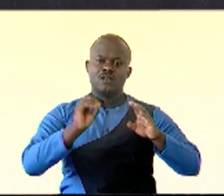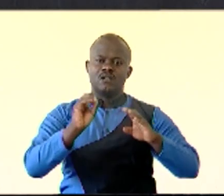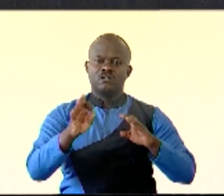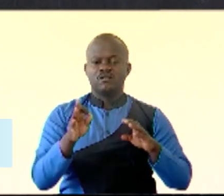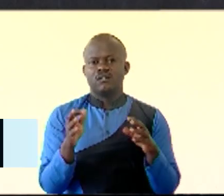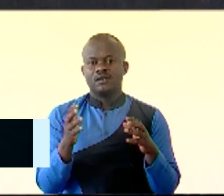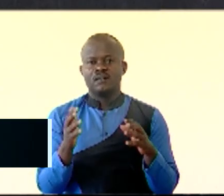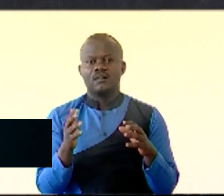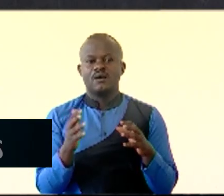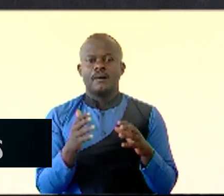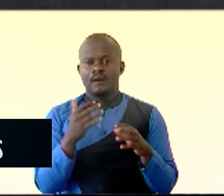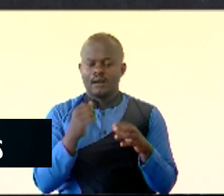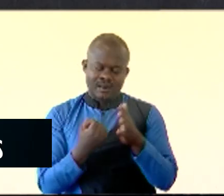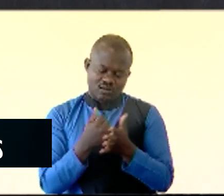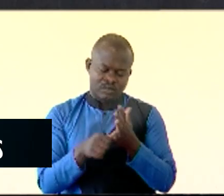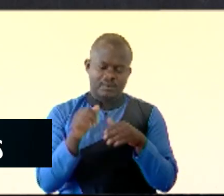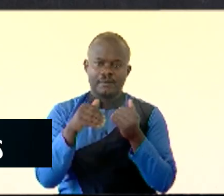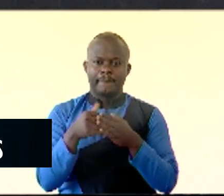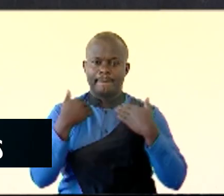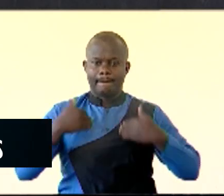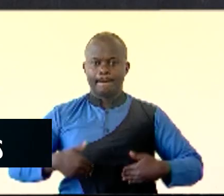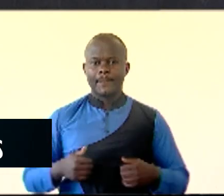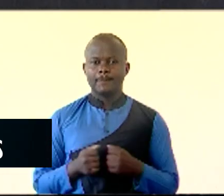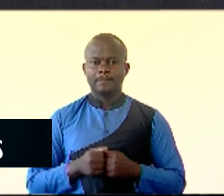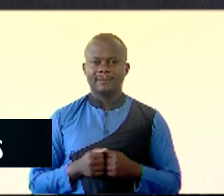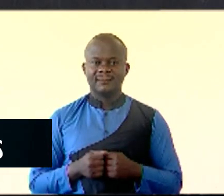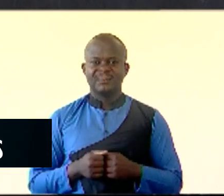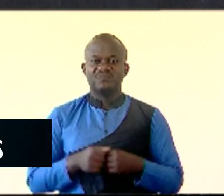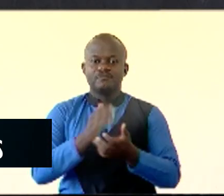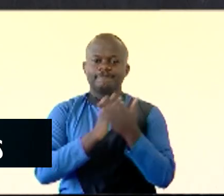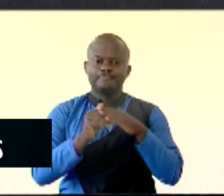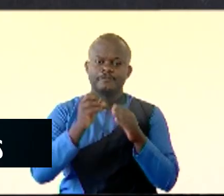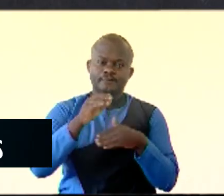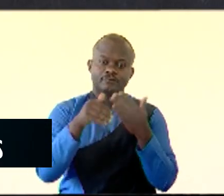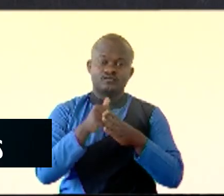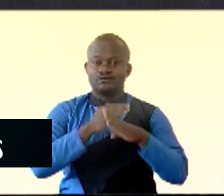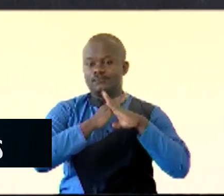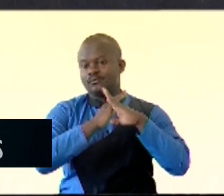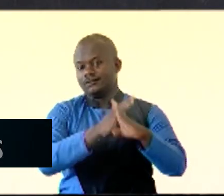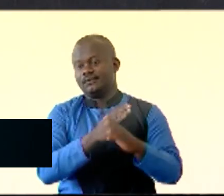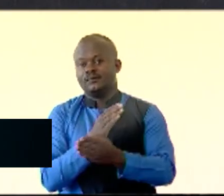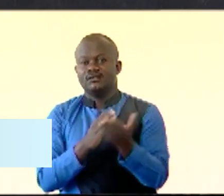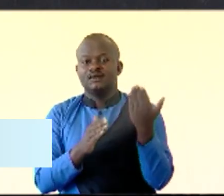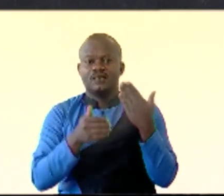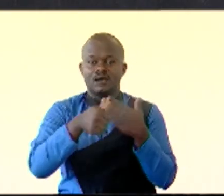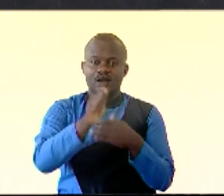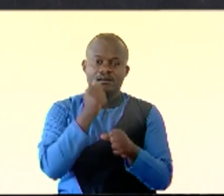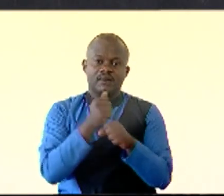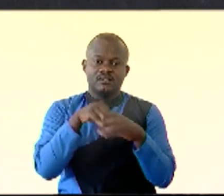of harmful microorganisms. Some of these defense mechanisms are made in a